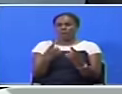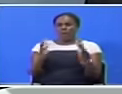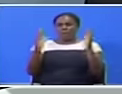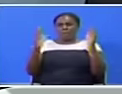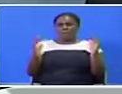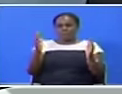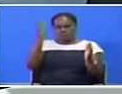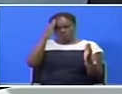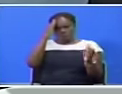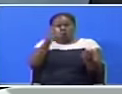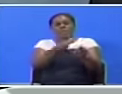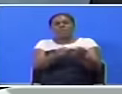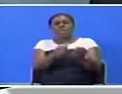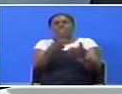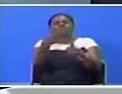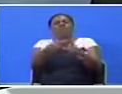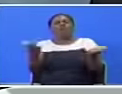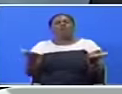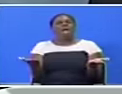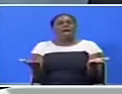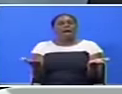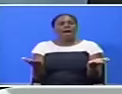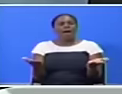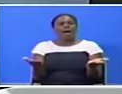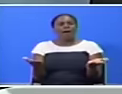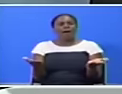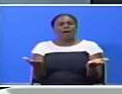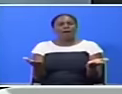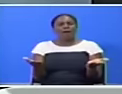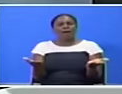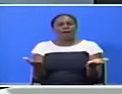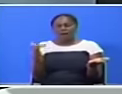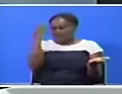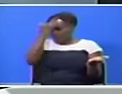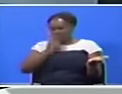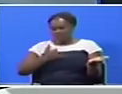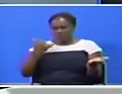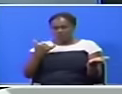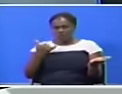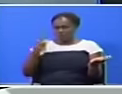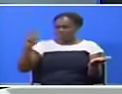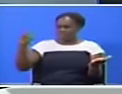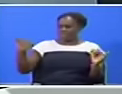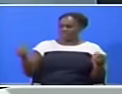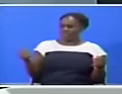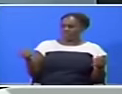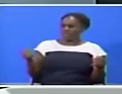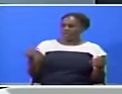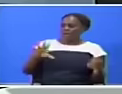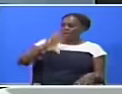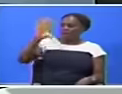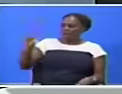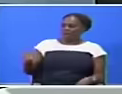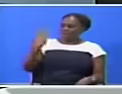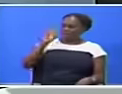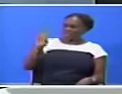to find out where the maize actually came from. I've gotten a lot of tweets on that. At Shundu, at Yvonne Okwara, at KTN News, at Africa Check. The